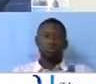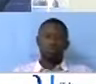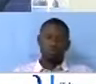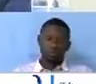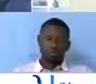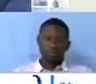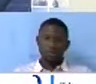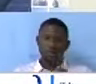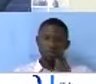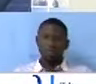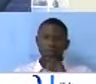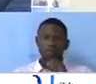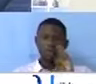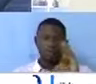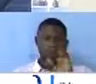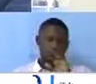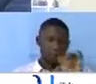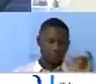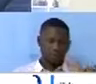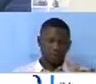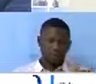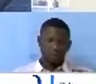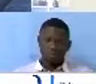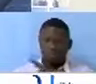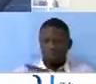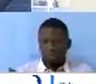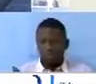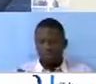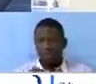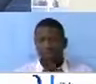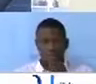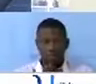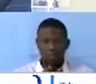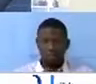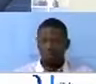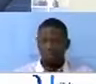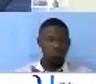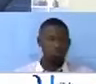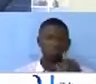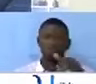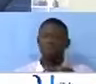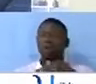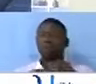resigned. You could have resigned and say, I will not be part of